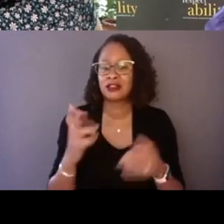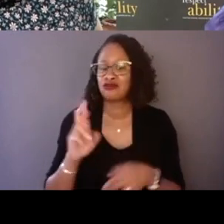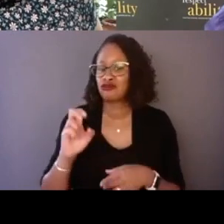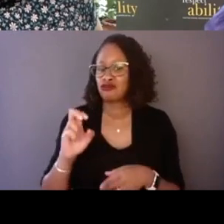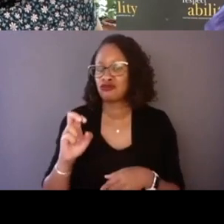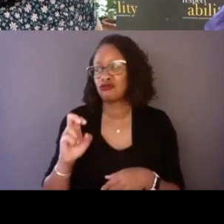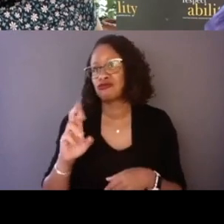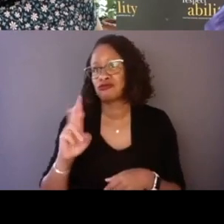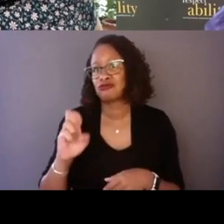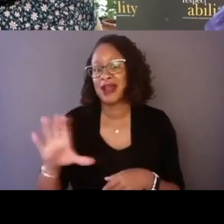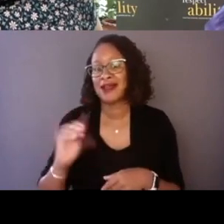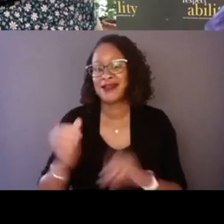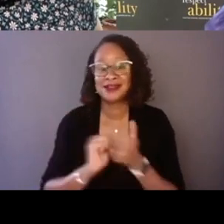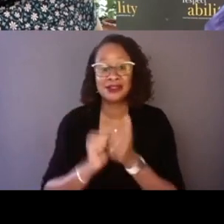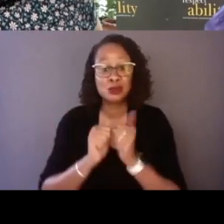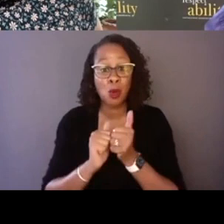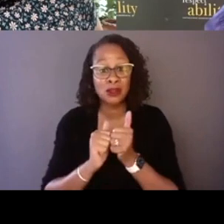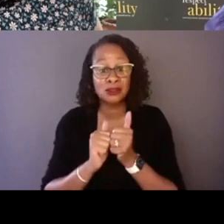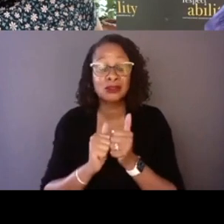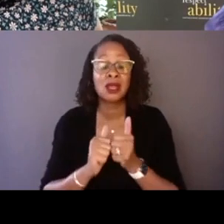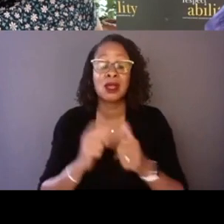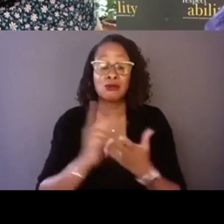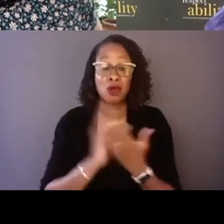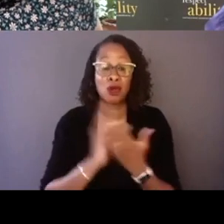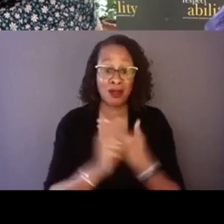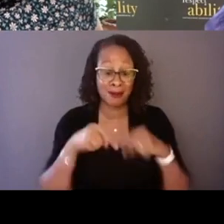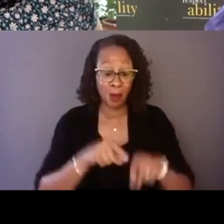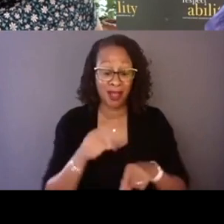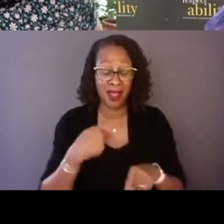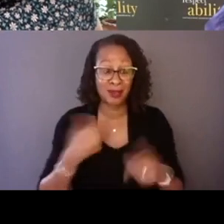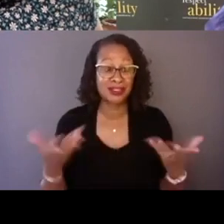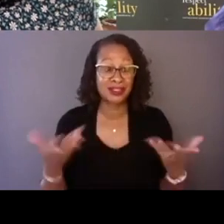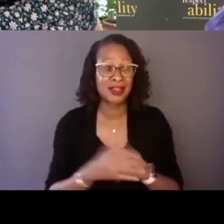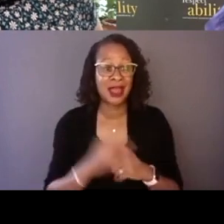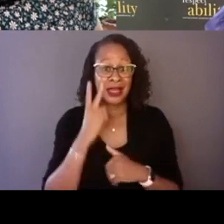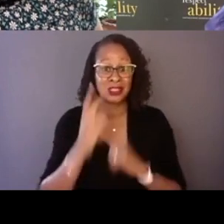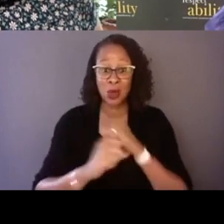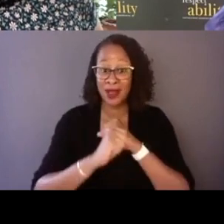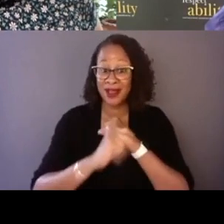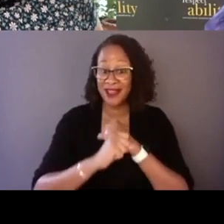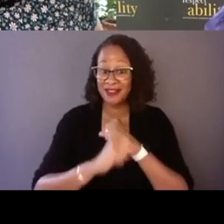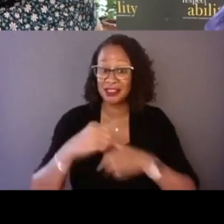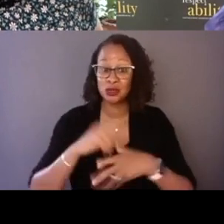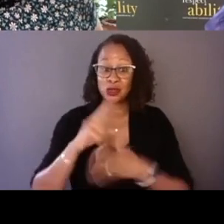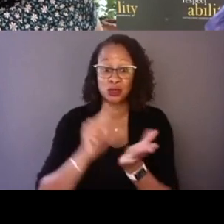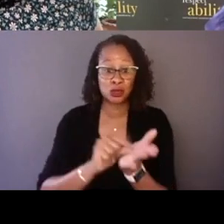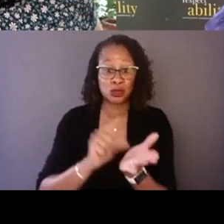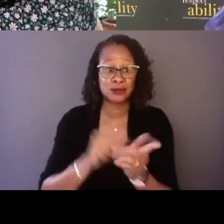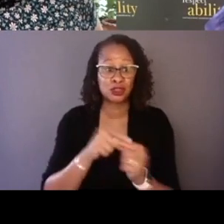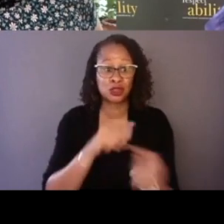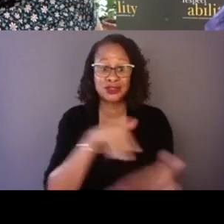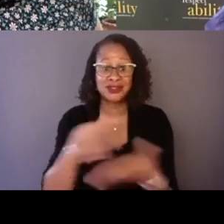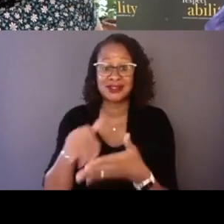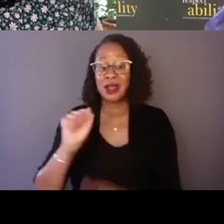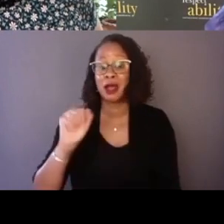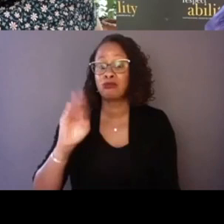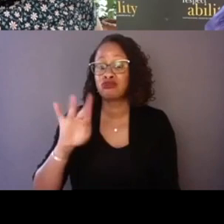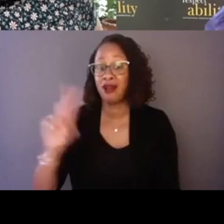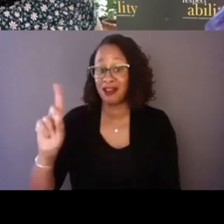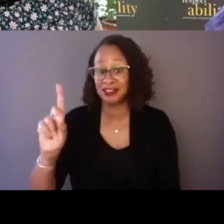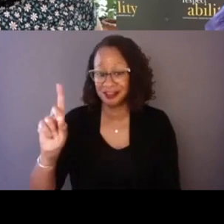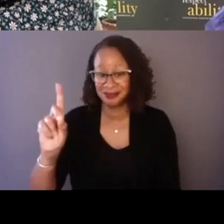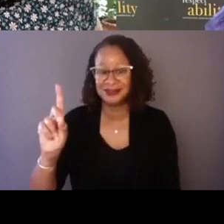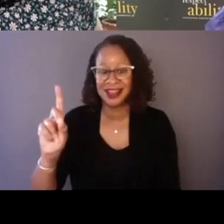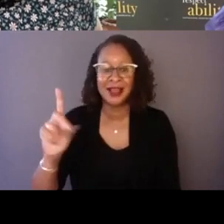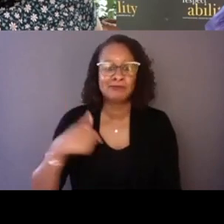still running today. And while I was there, I saw an ad in the newspaper to study abroad. And I